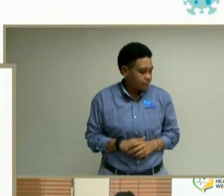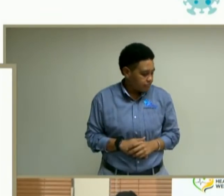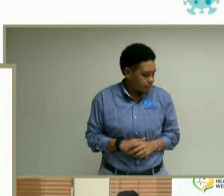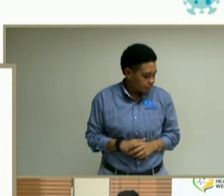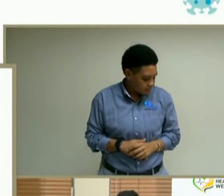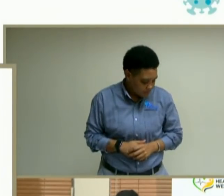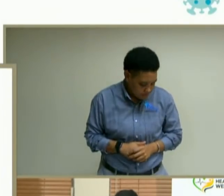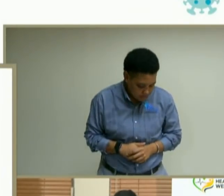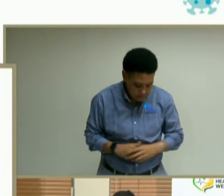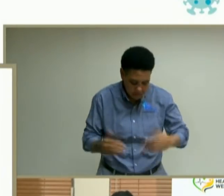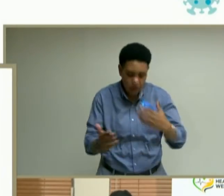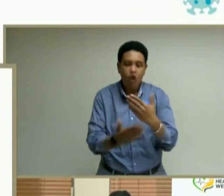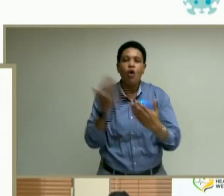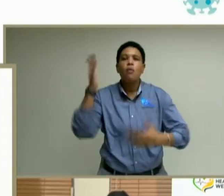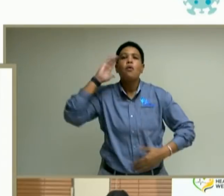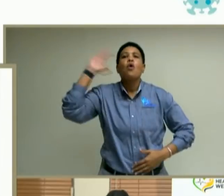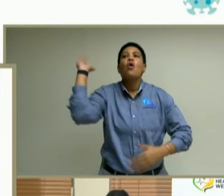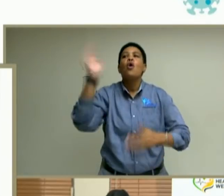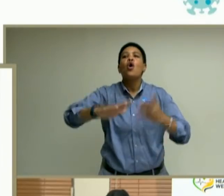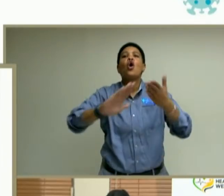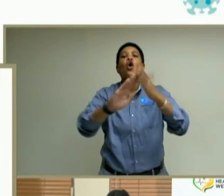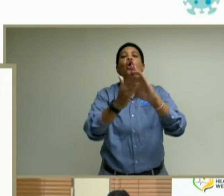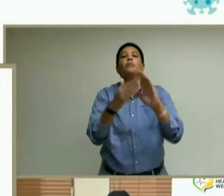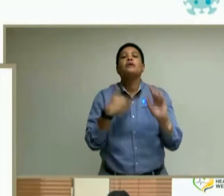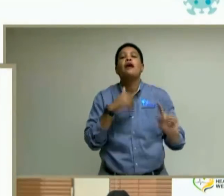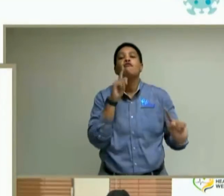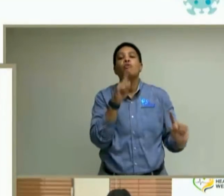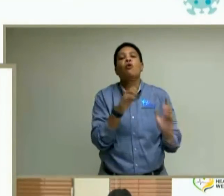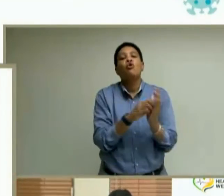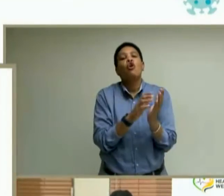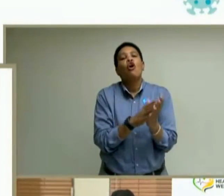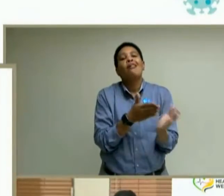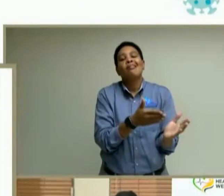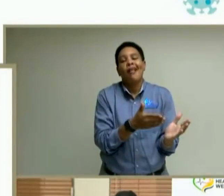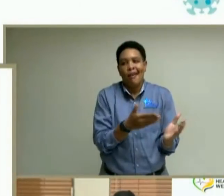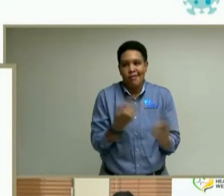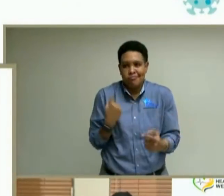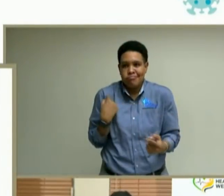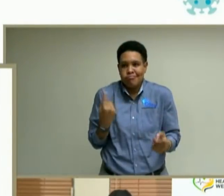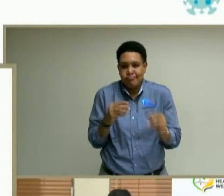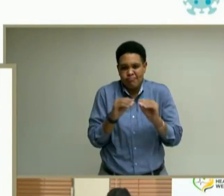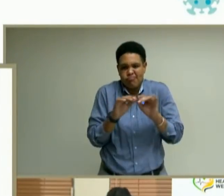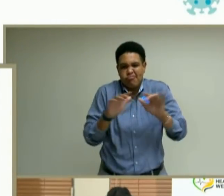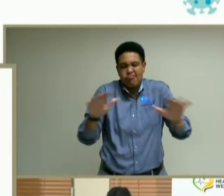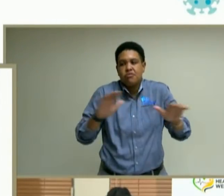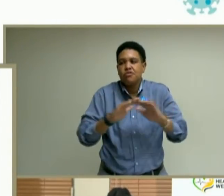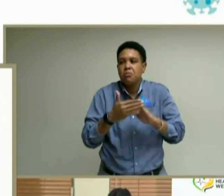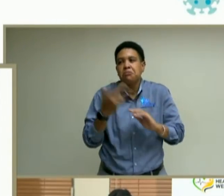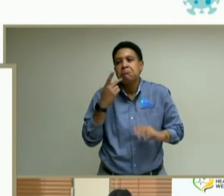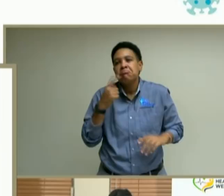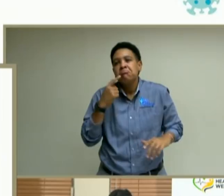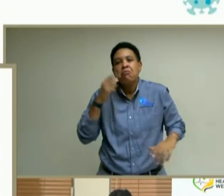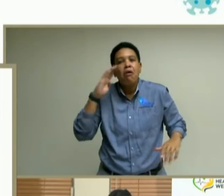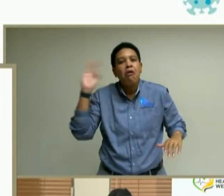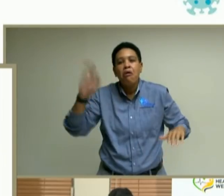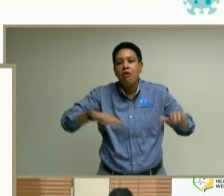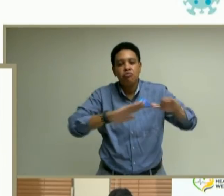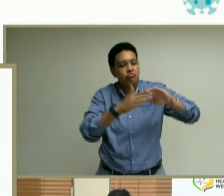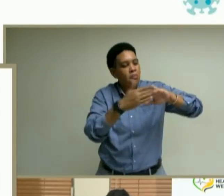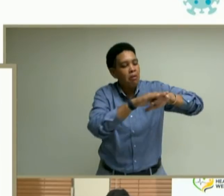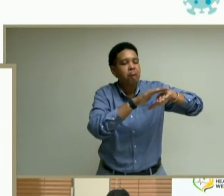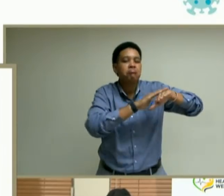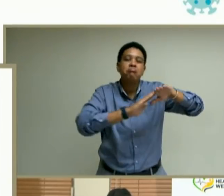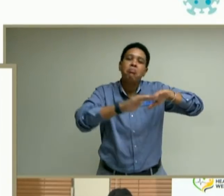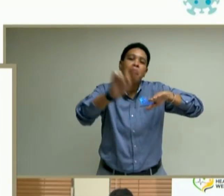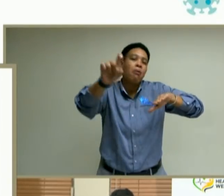Almost all communities have reported cases, and I would say all communities would have had cases, because what we get